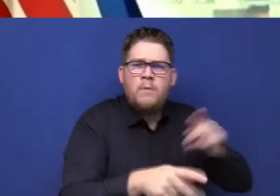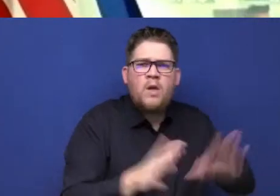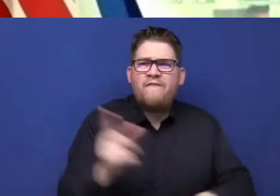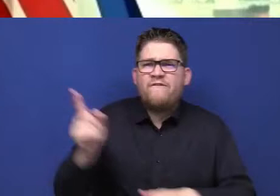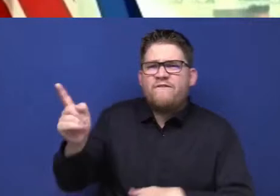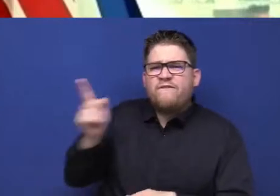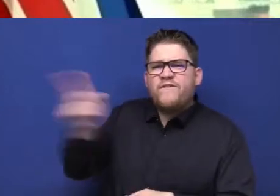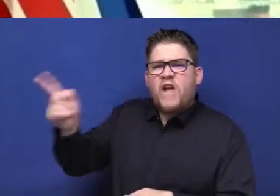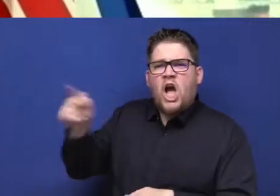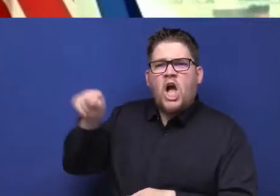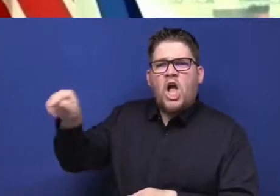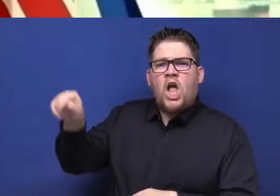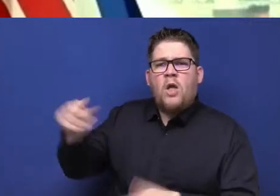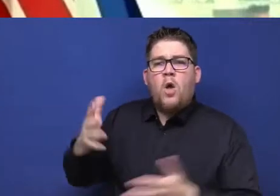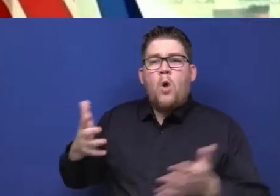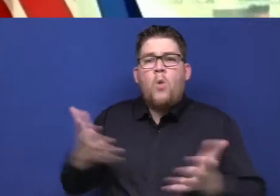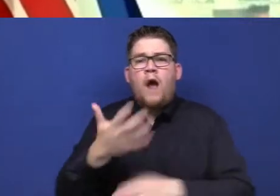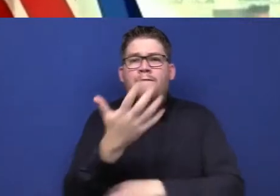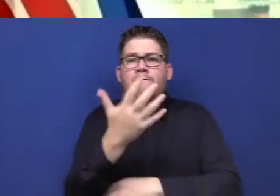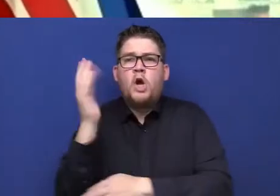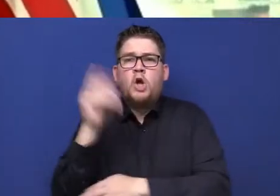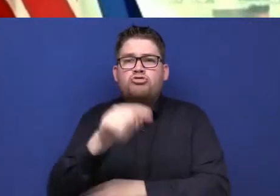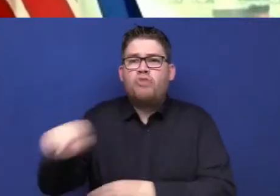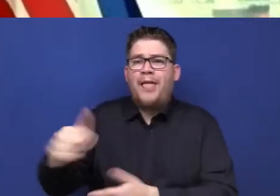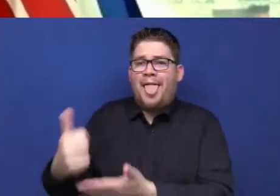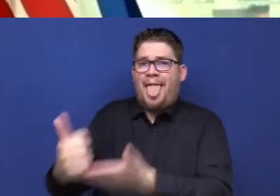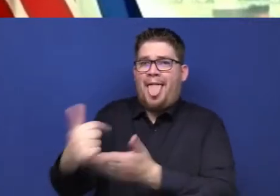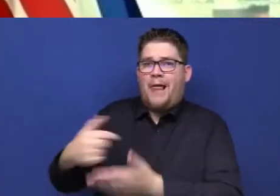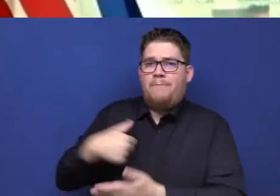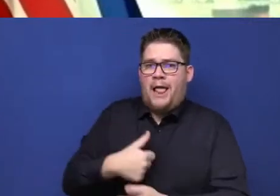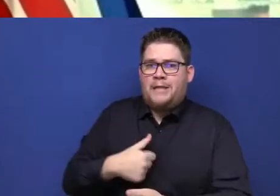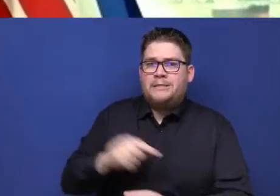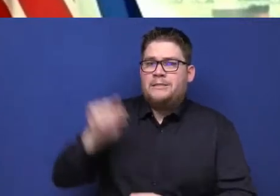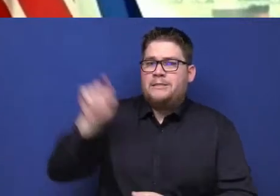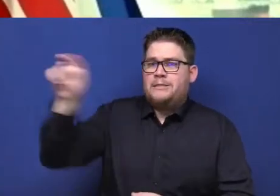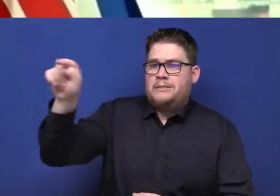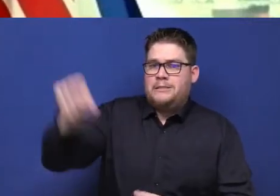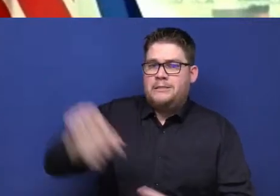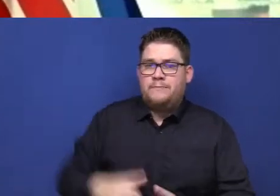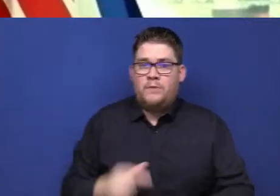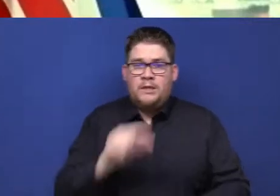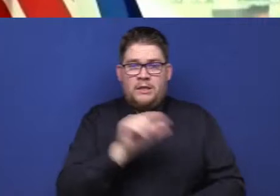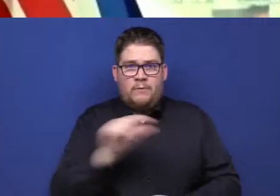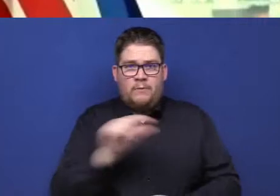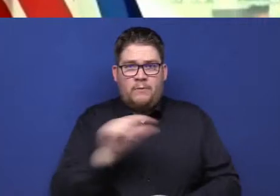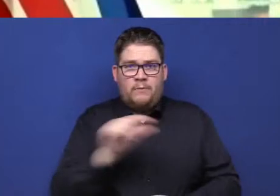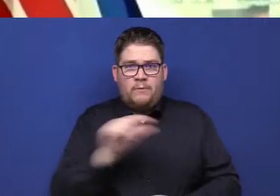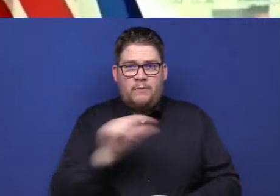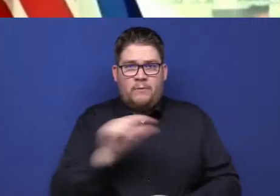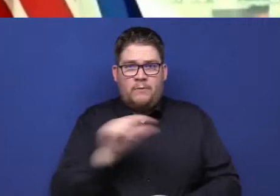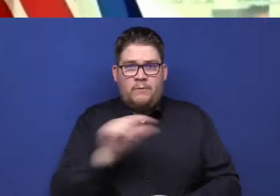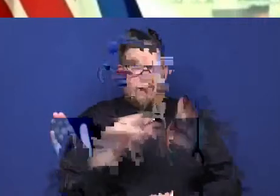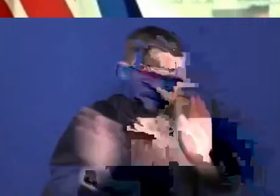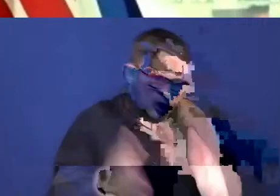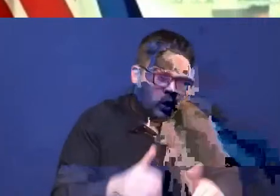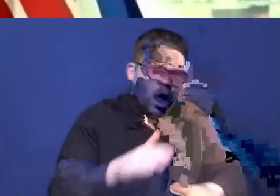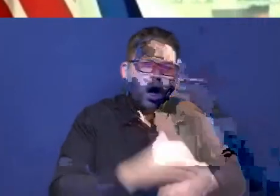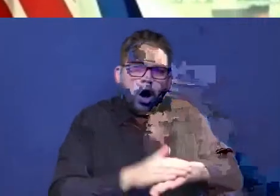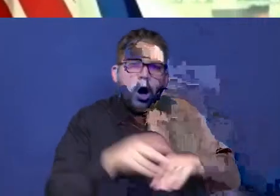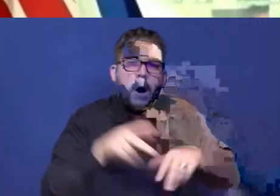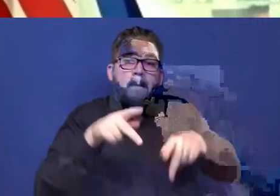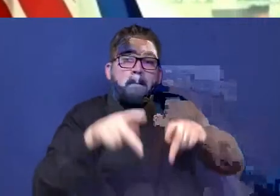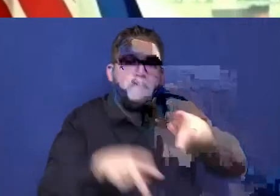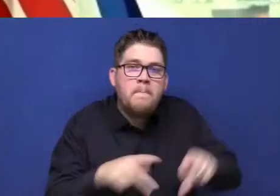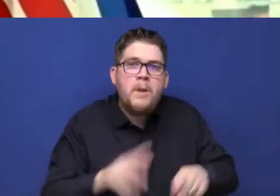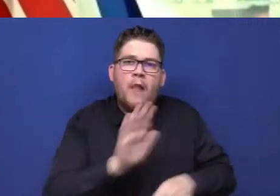communities interface fires. The forest companies have been stepping right up in providing equipment, collaborating with